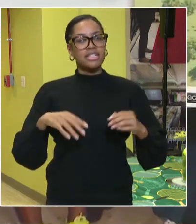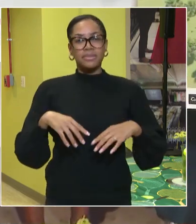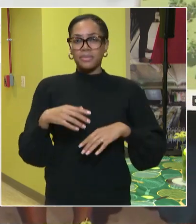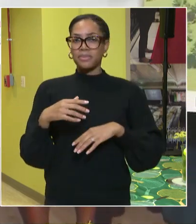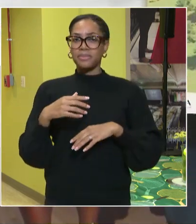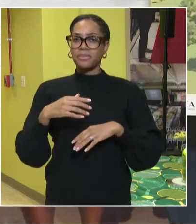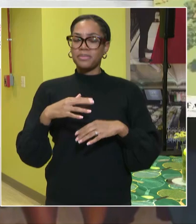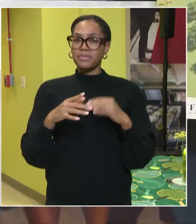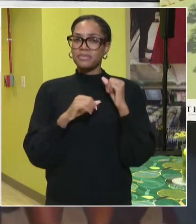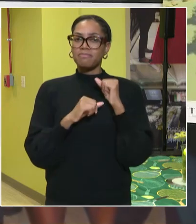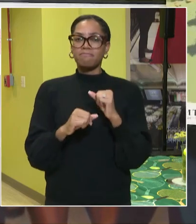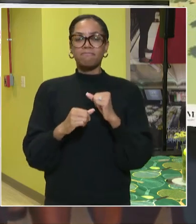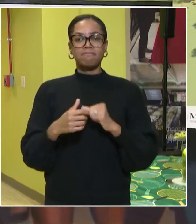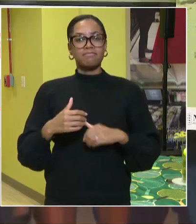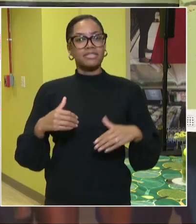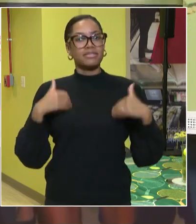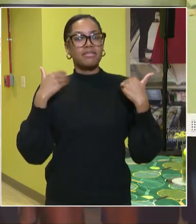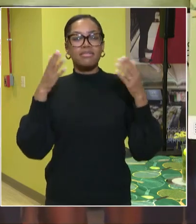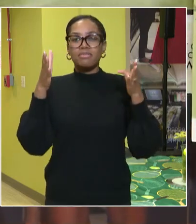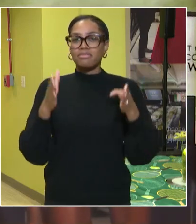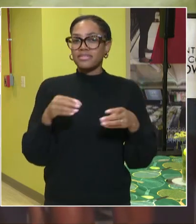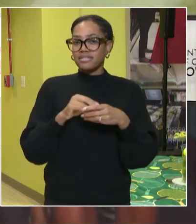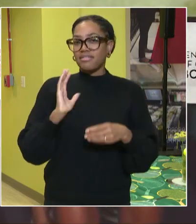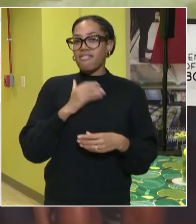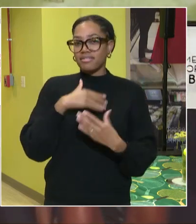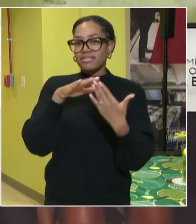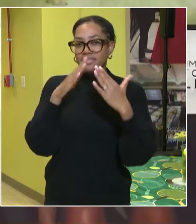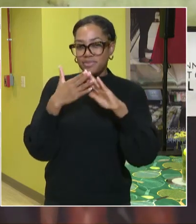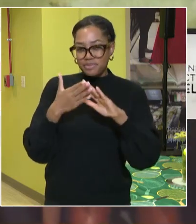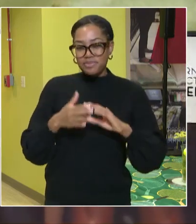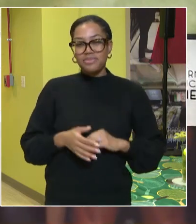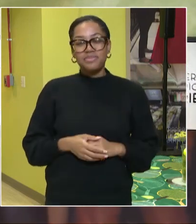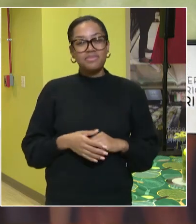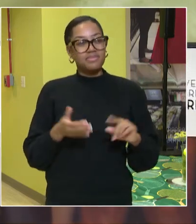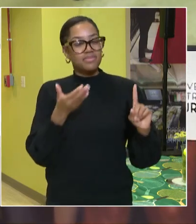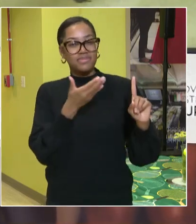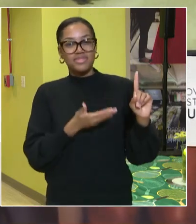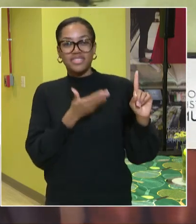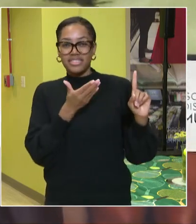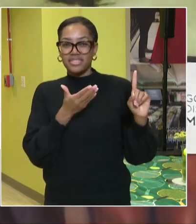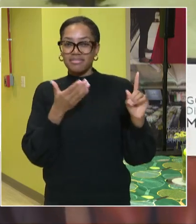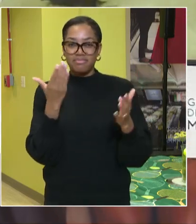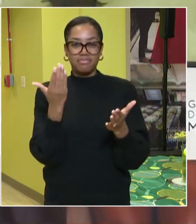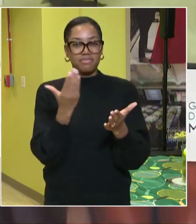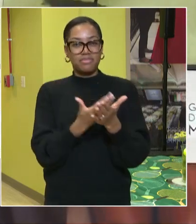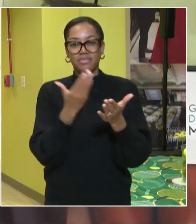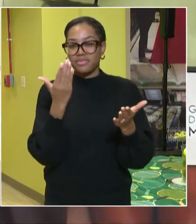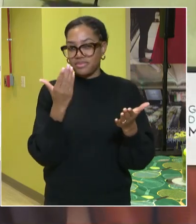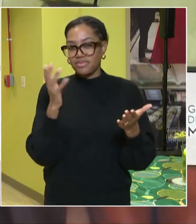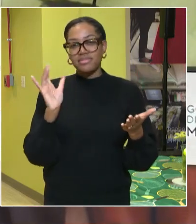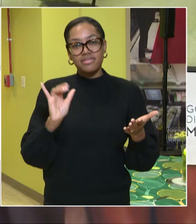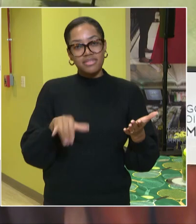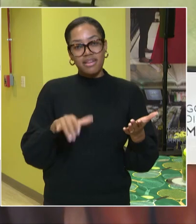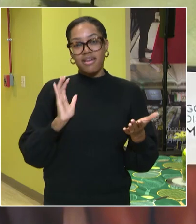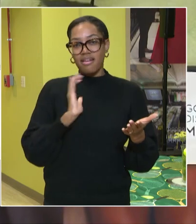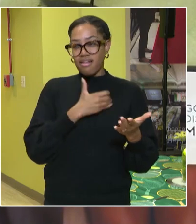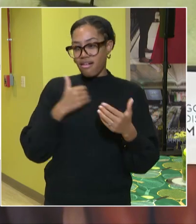young person in our city. And she is representative